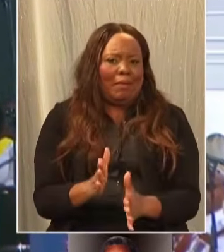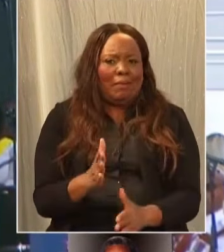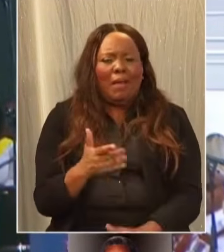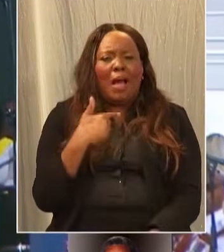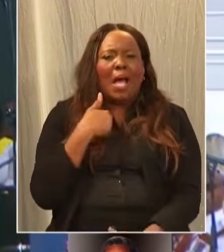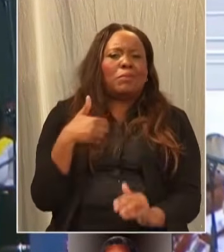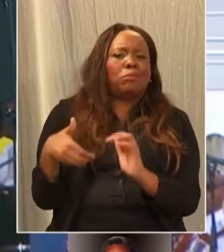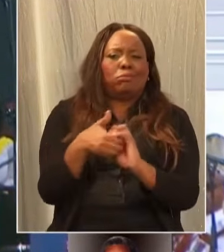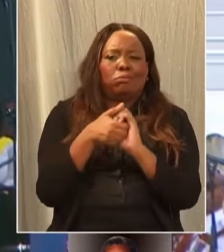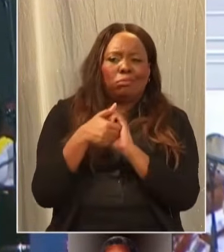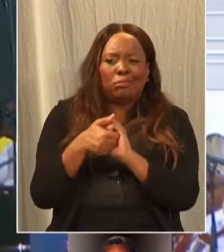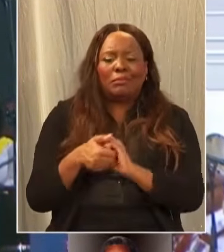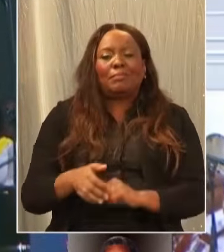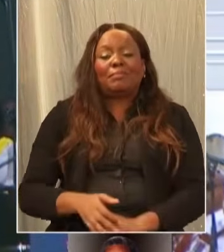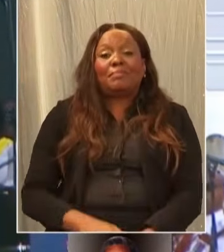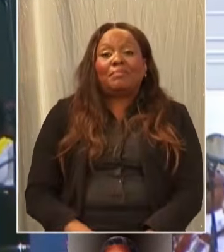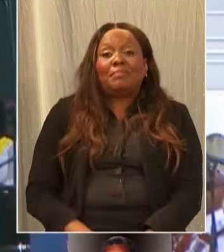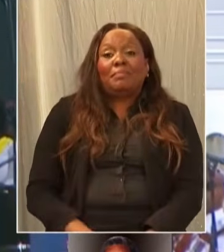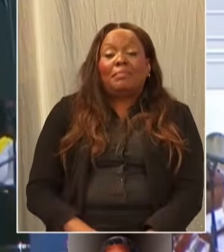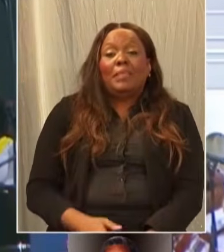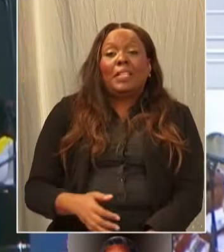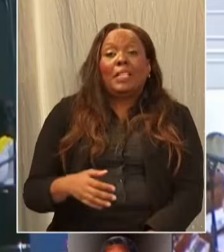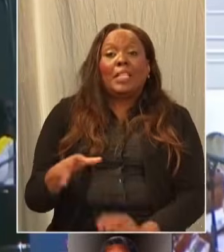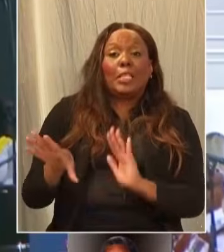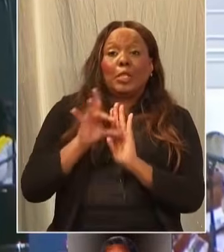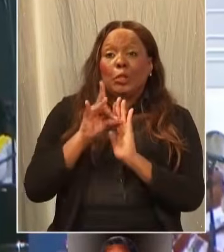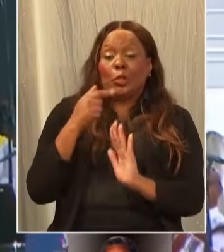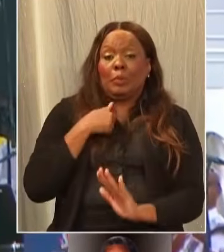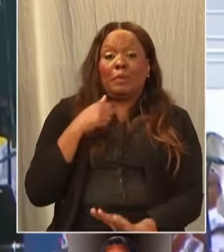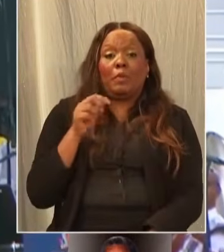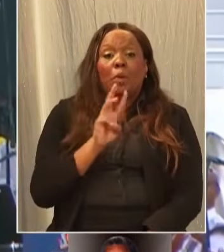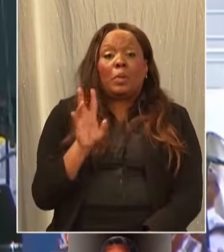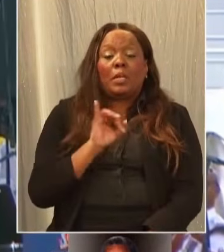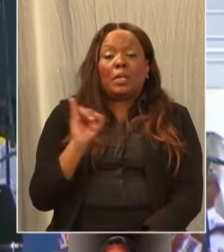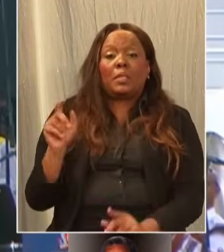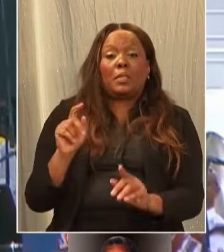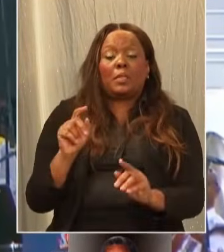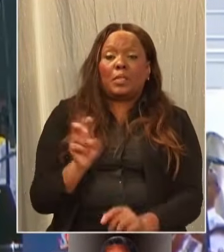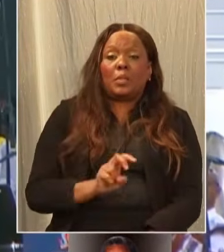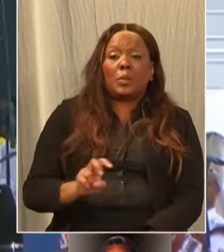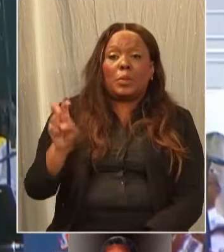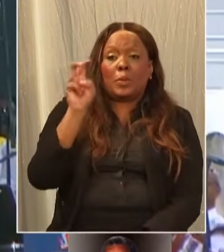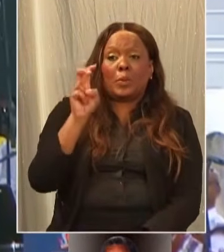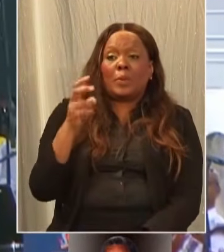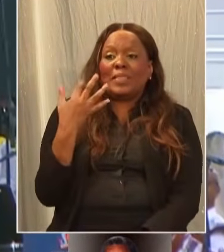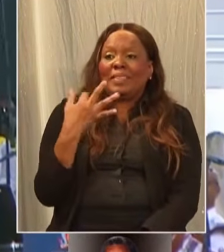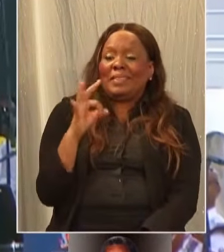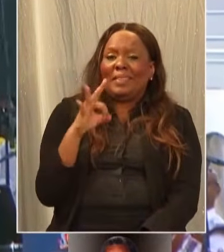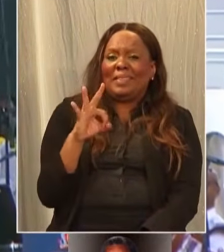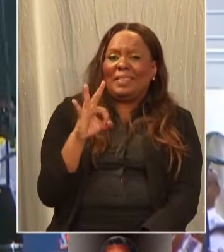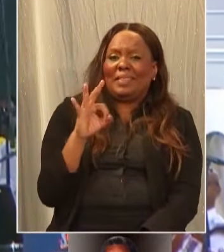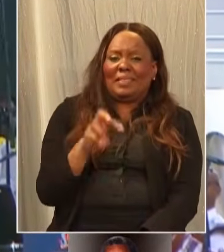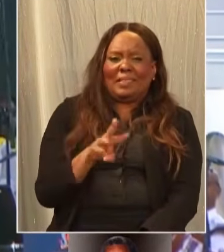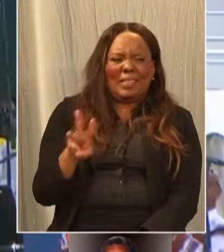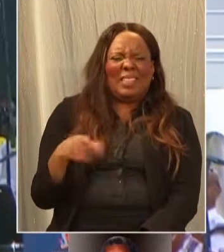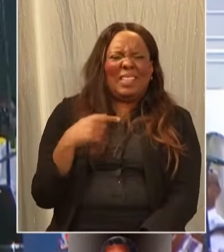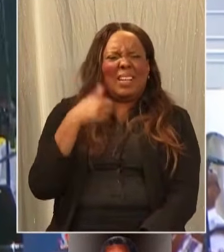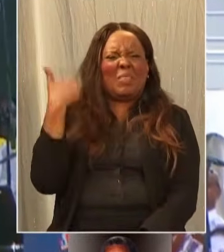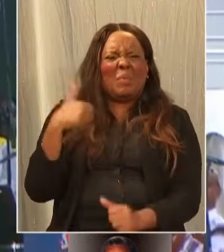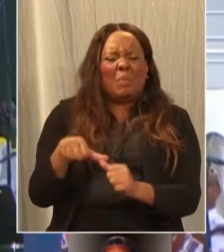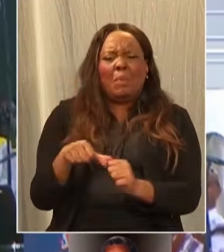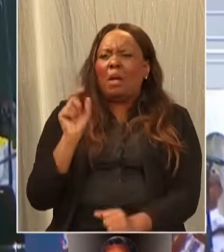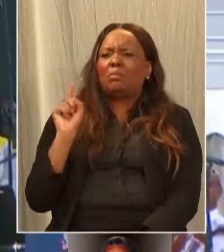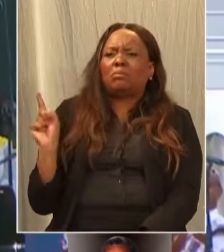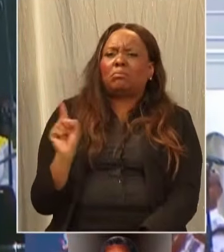I was selected for the West Indies tour of India in '66. Played in the first test. I remember vividly walking to the wicket to join